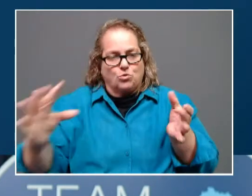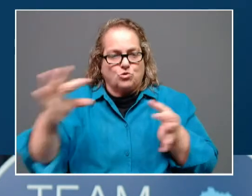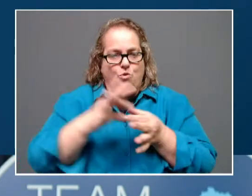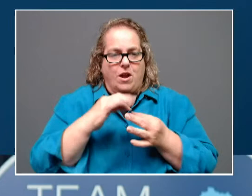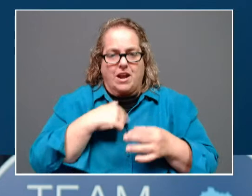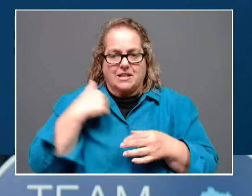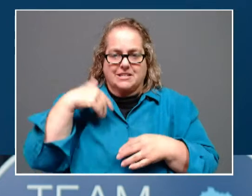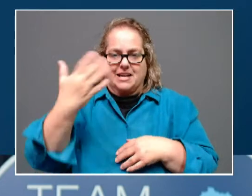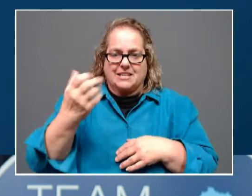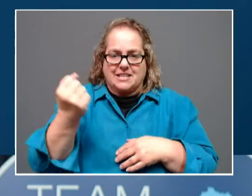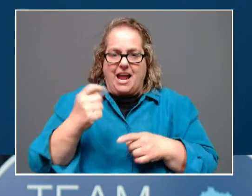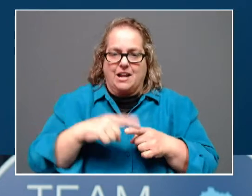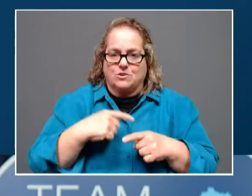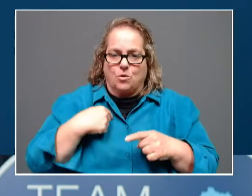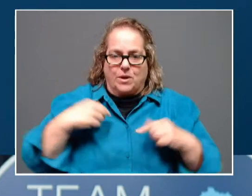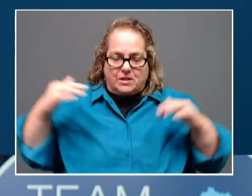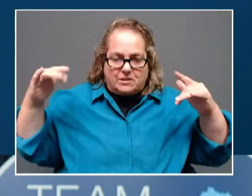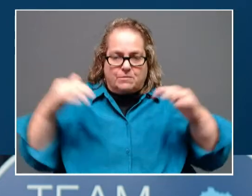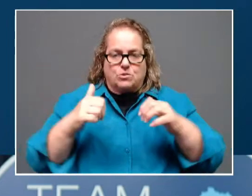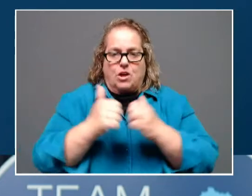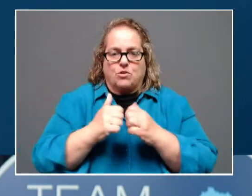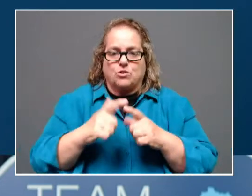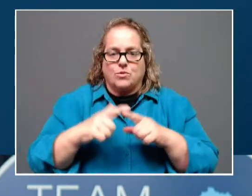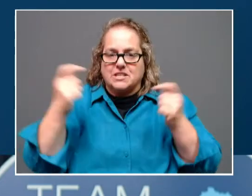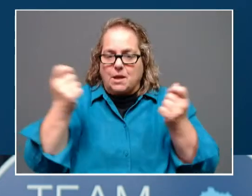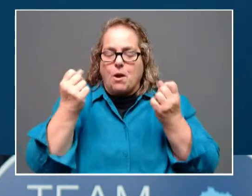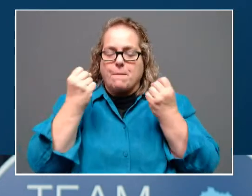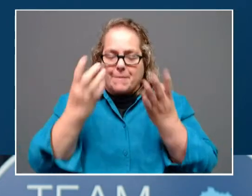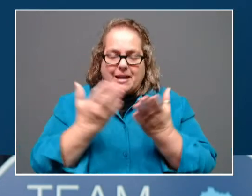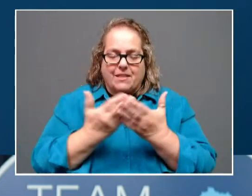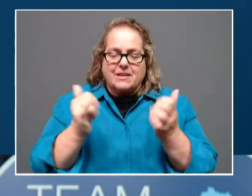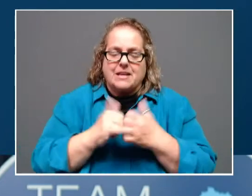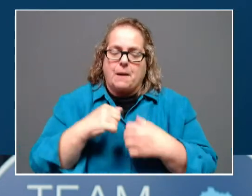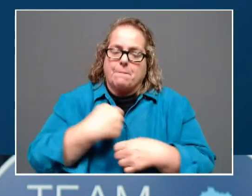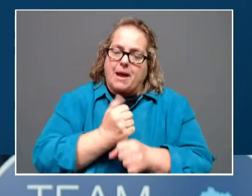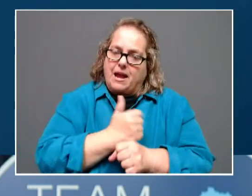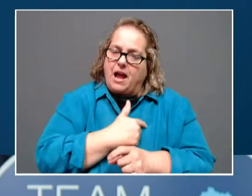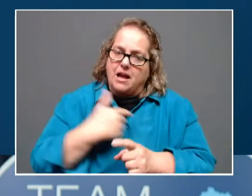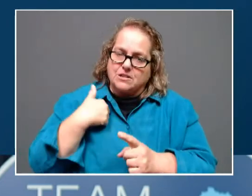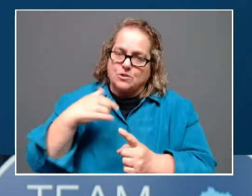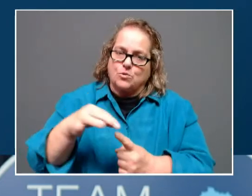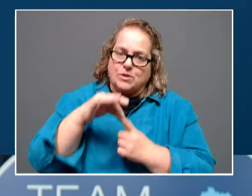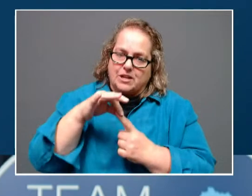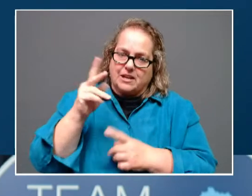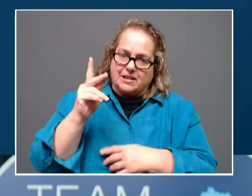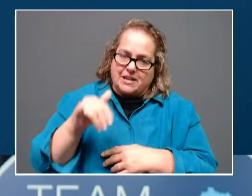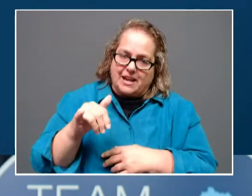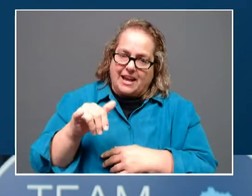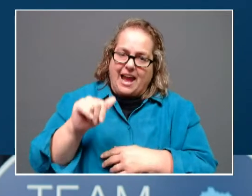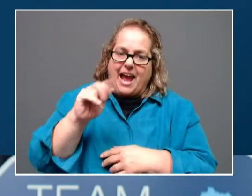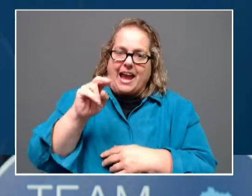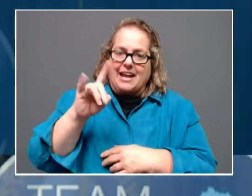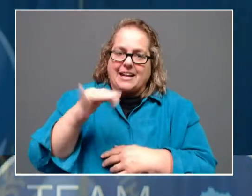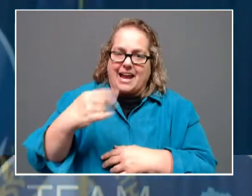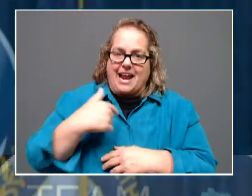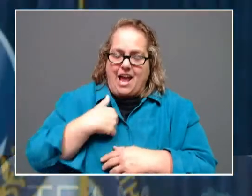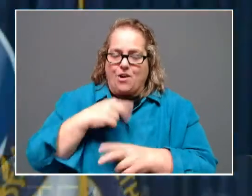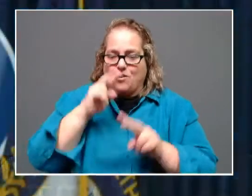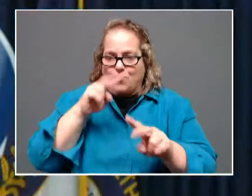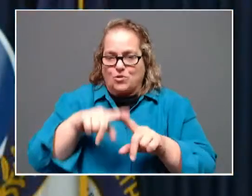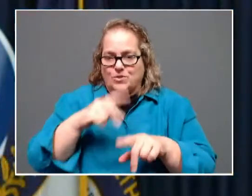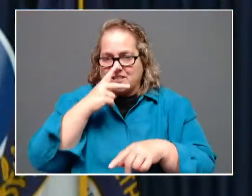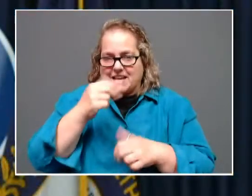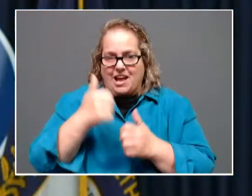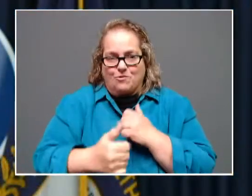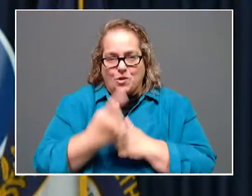and celebrate so many things that make us uniquely Kentucky. Andy and I are looking forward to seeing everybody there.